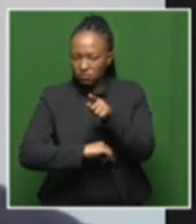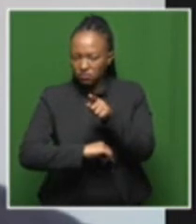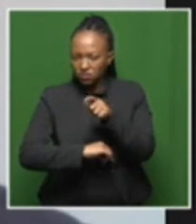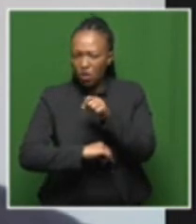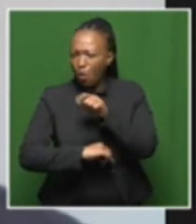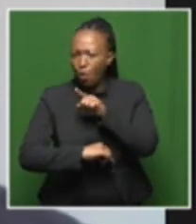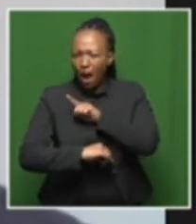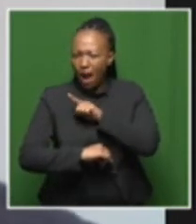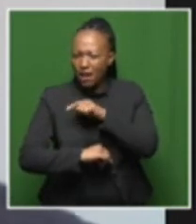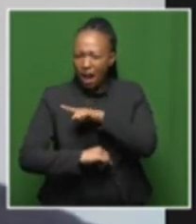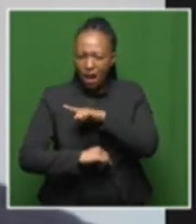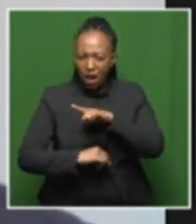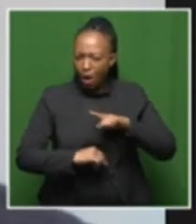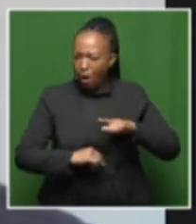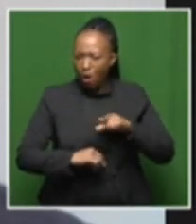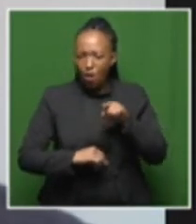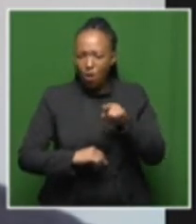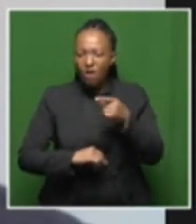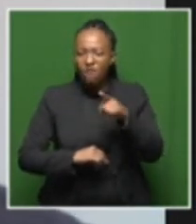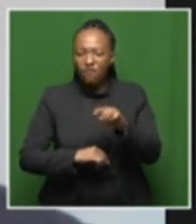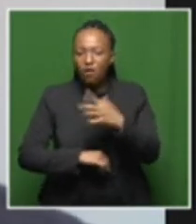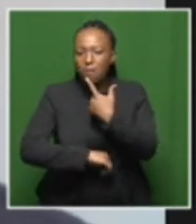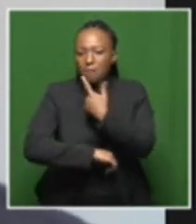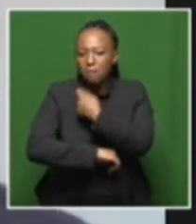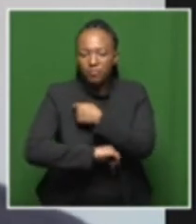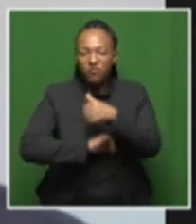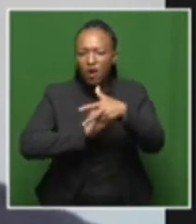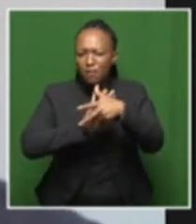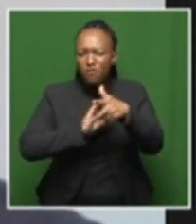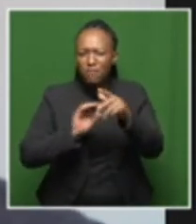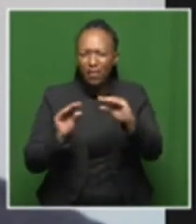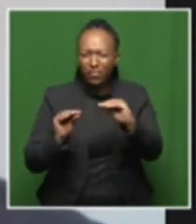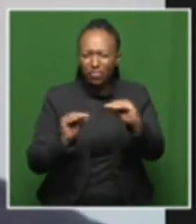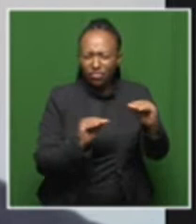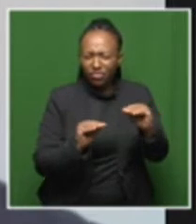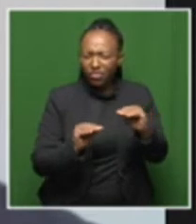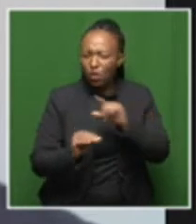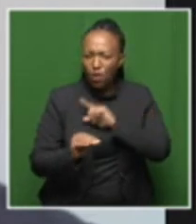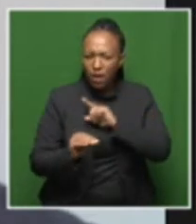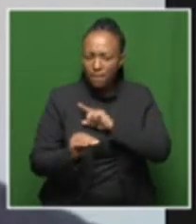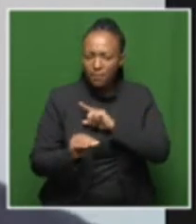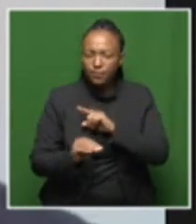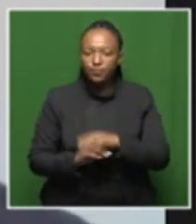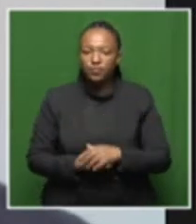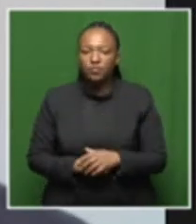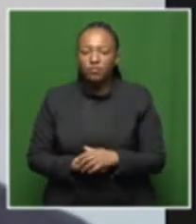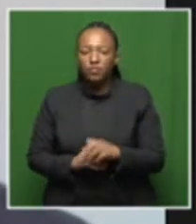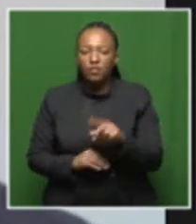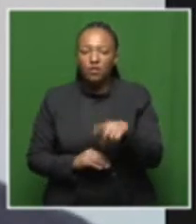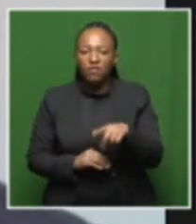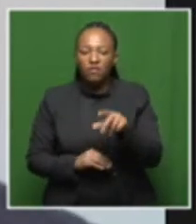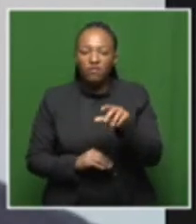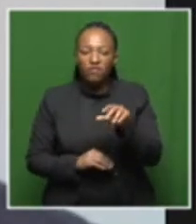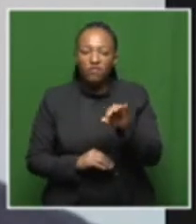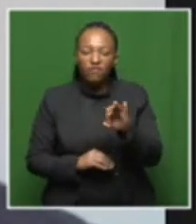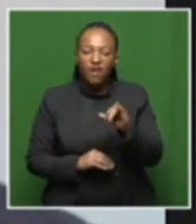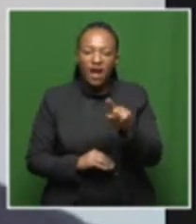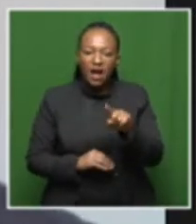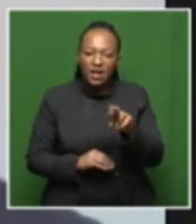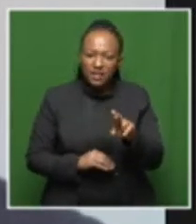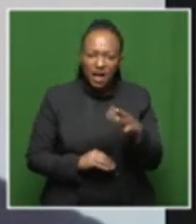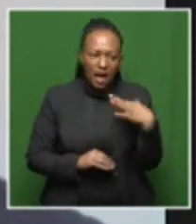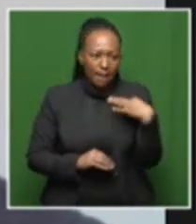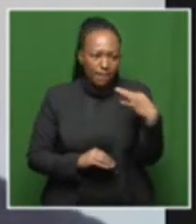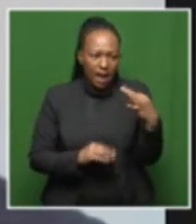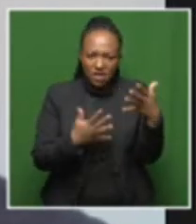takes so long for vaccines to be approved? And good one is referring to Pfizer and the dates that it was applied